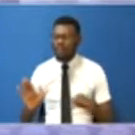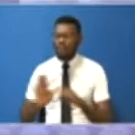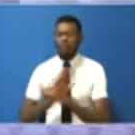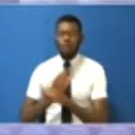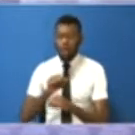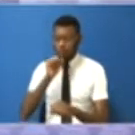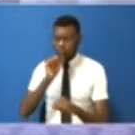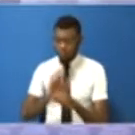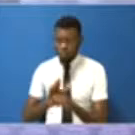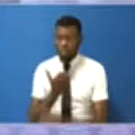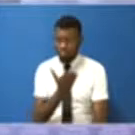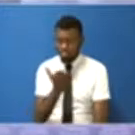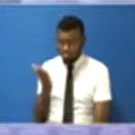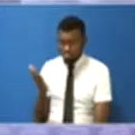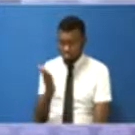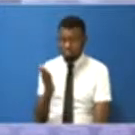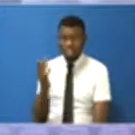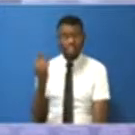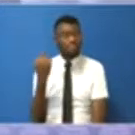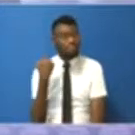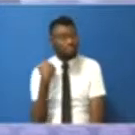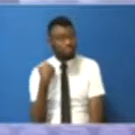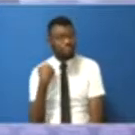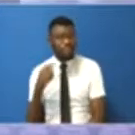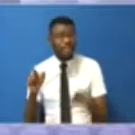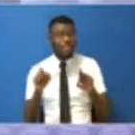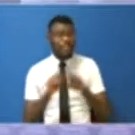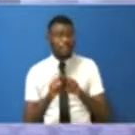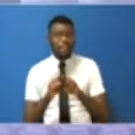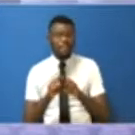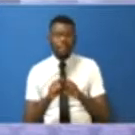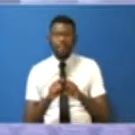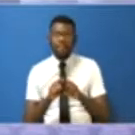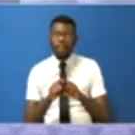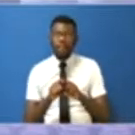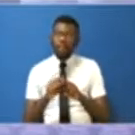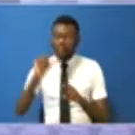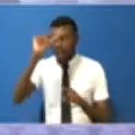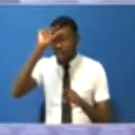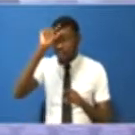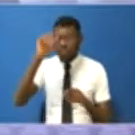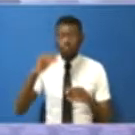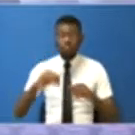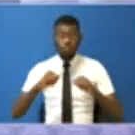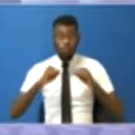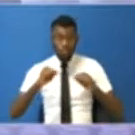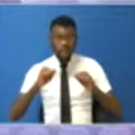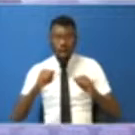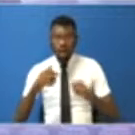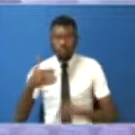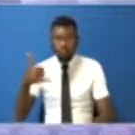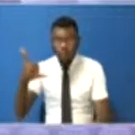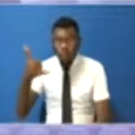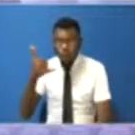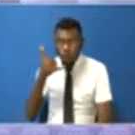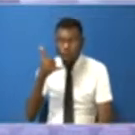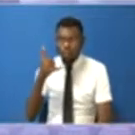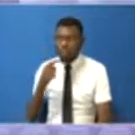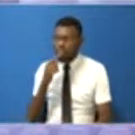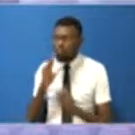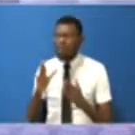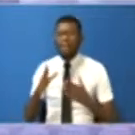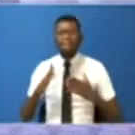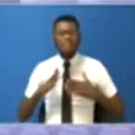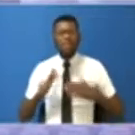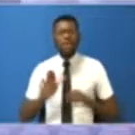as just yesterday a few of the government administration officers have called me saying that they've been co-asked into